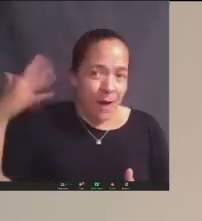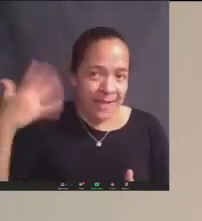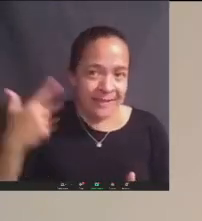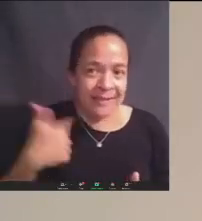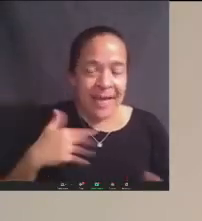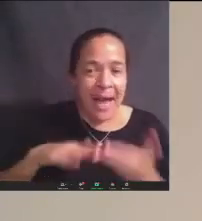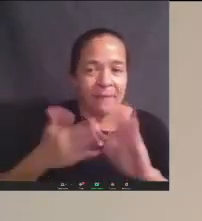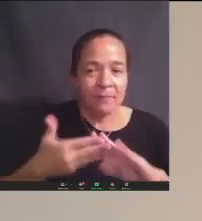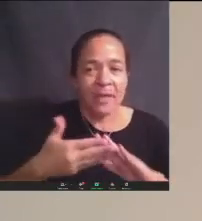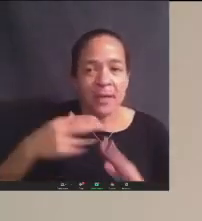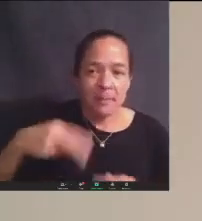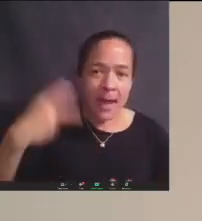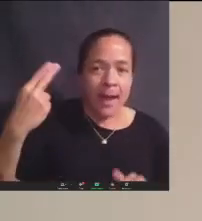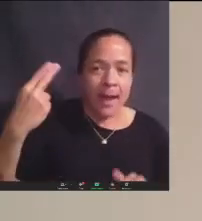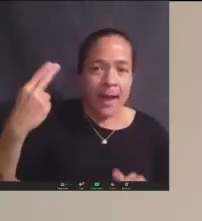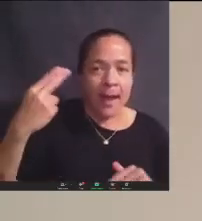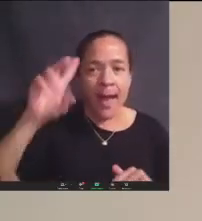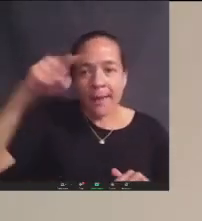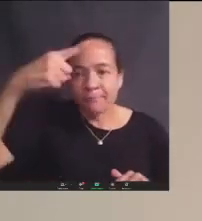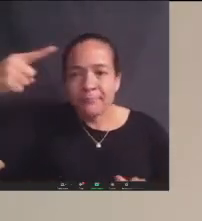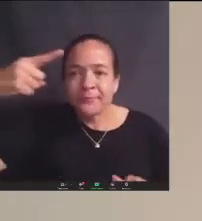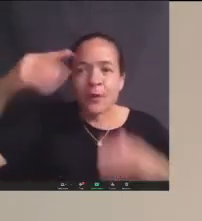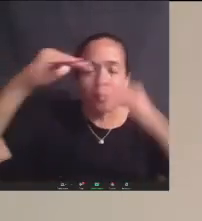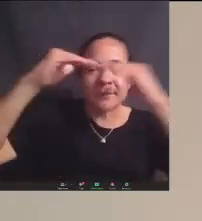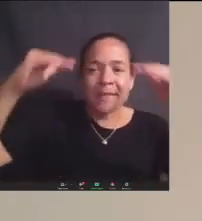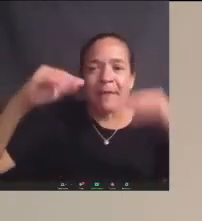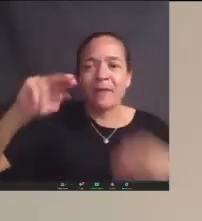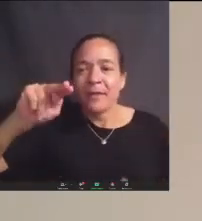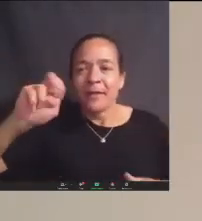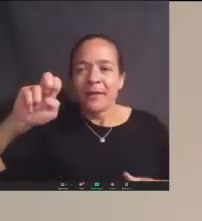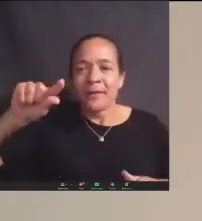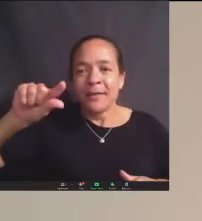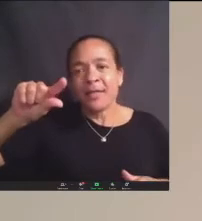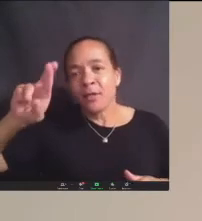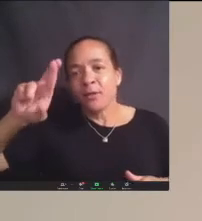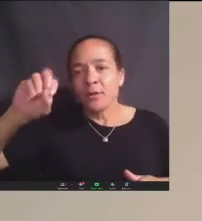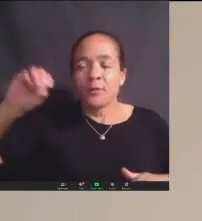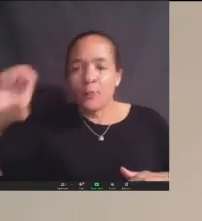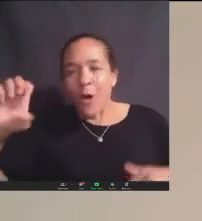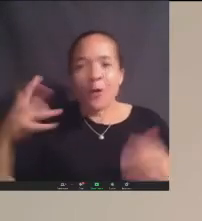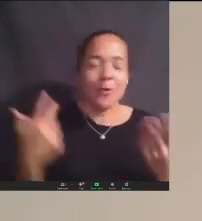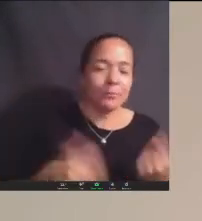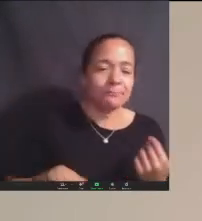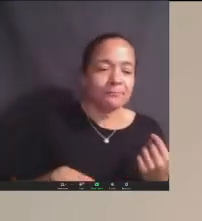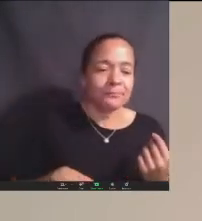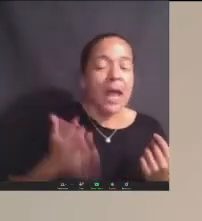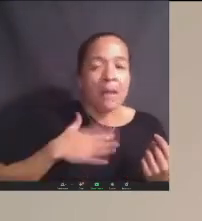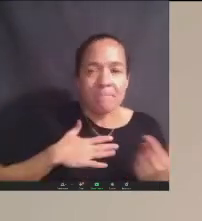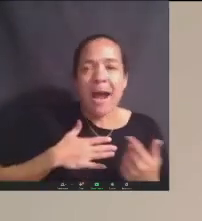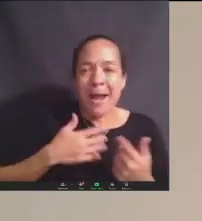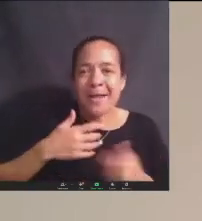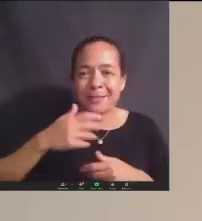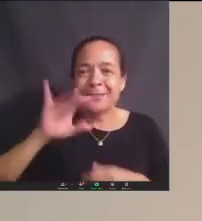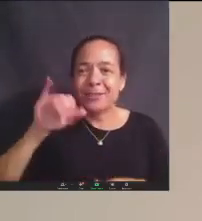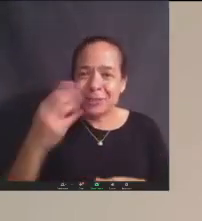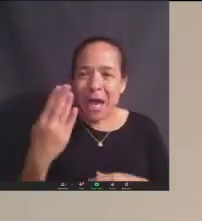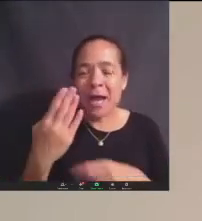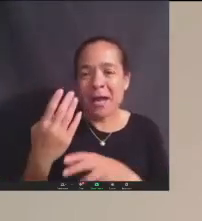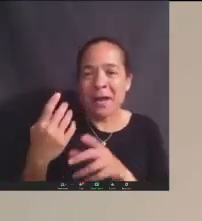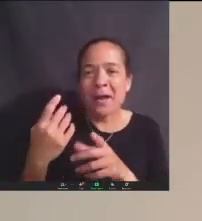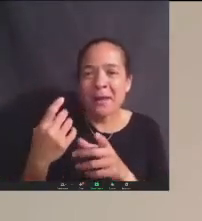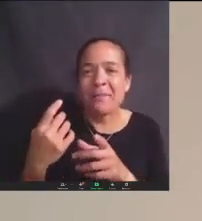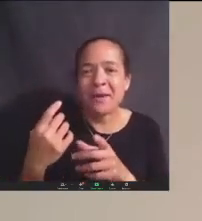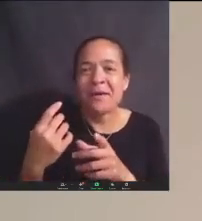where it's your job to wear the badge of the brand, and you do it with honor, even though the brand is dealing with